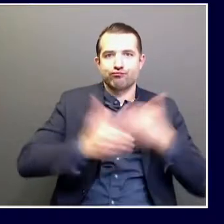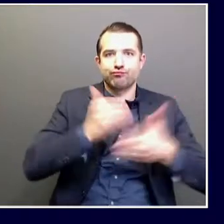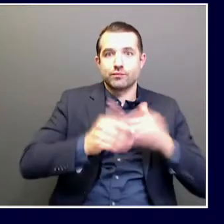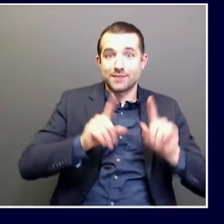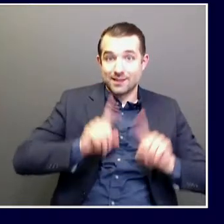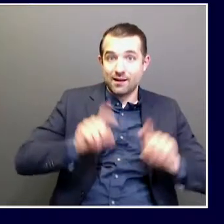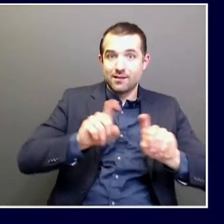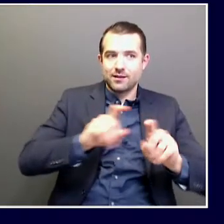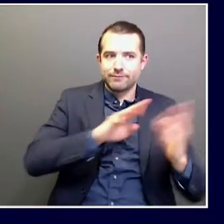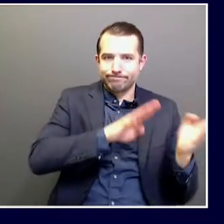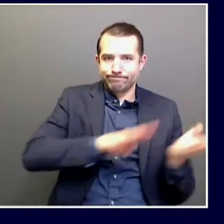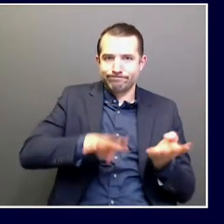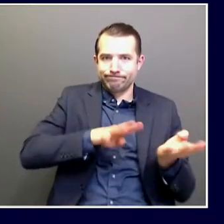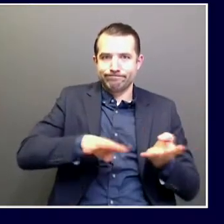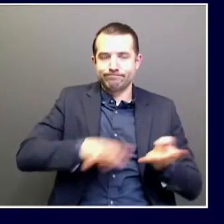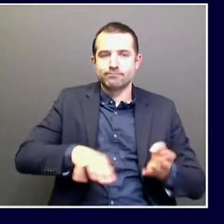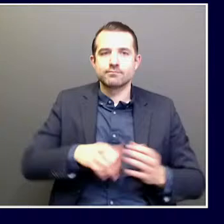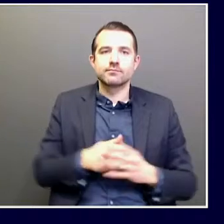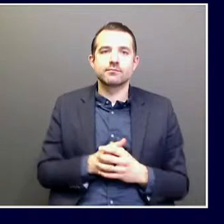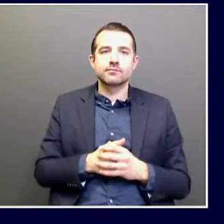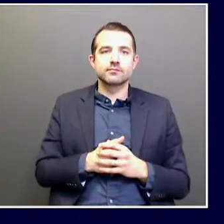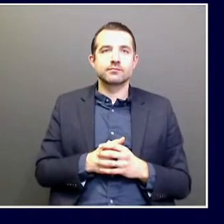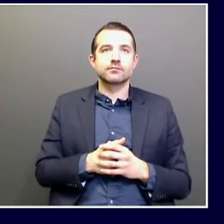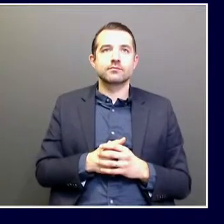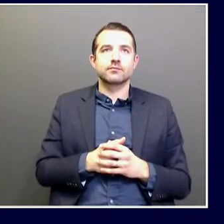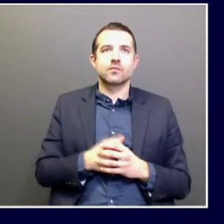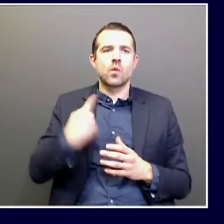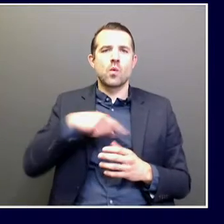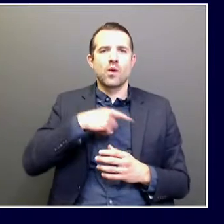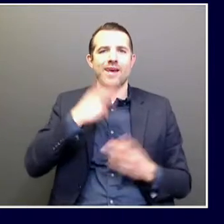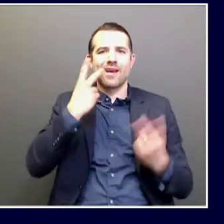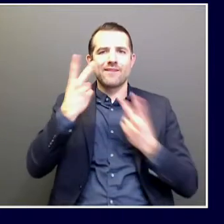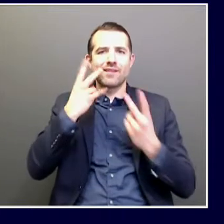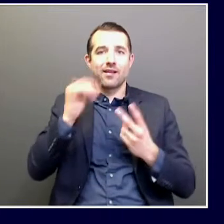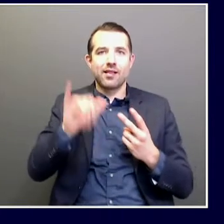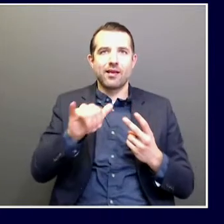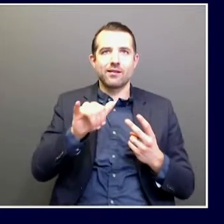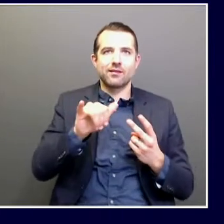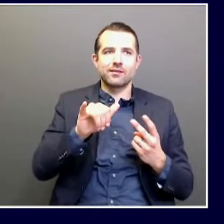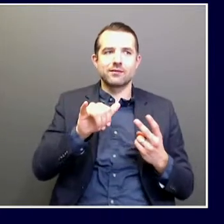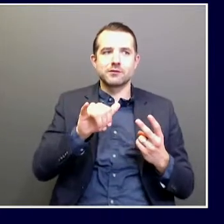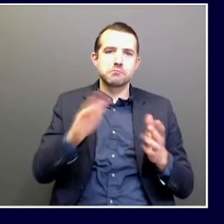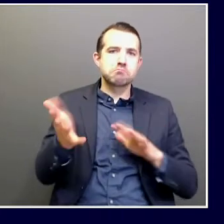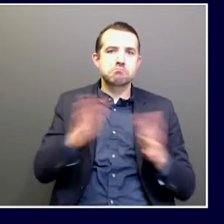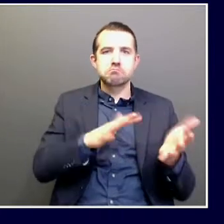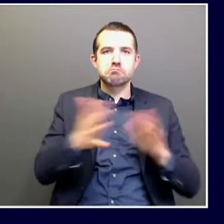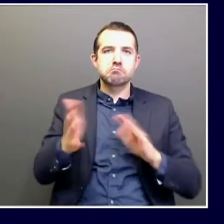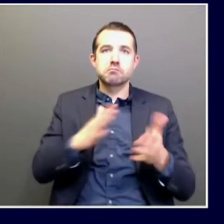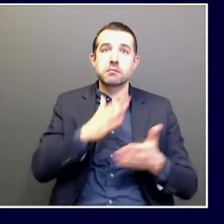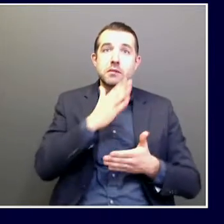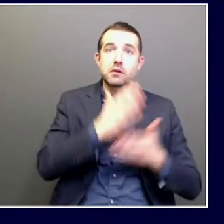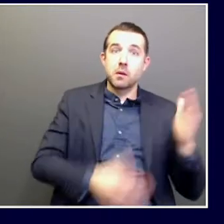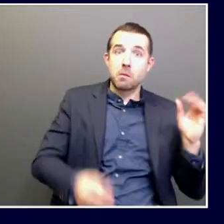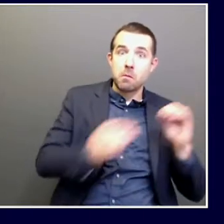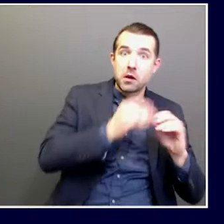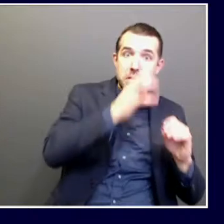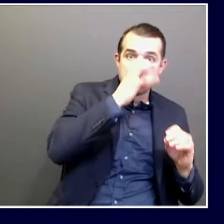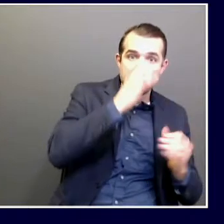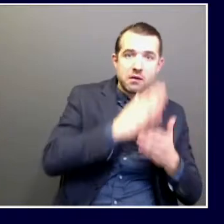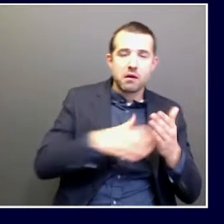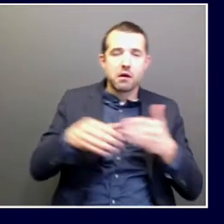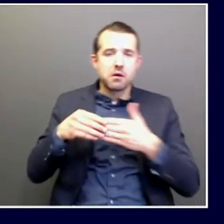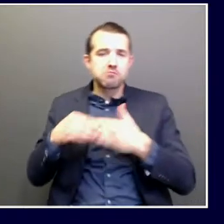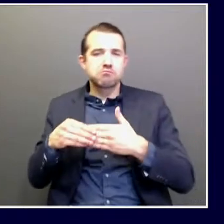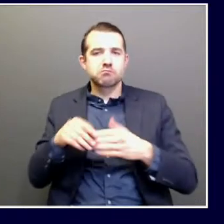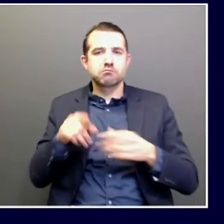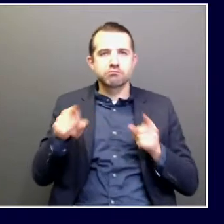what direction do you foresee the state's efforts going in to fight the pandemic next year? I'm going to start